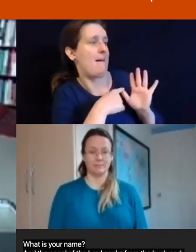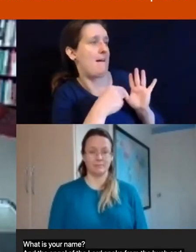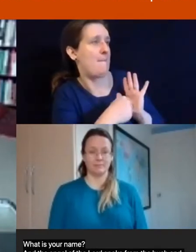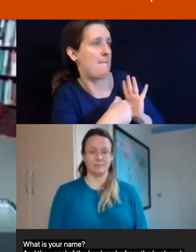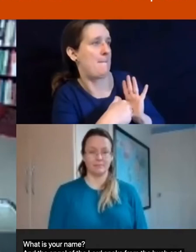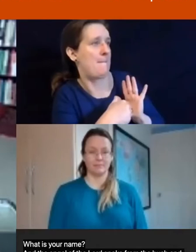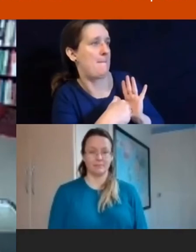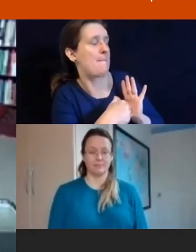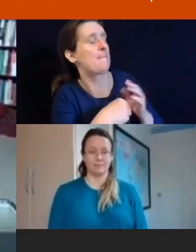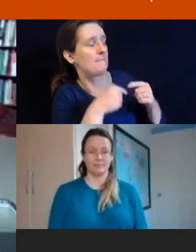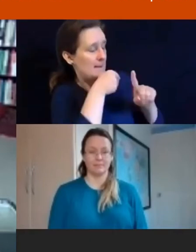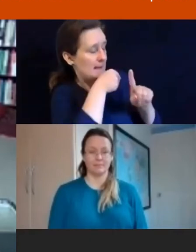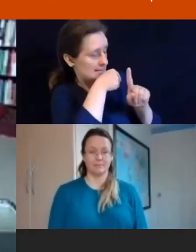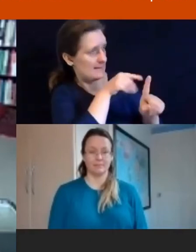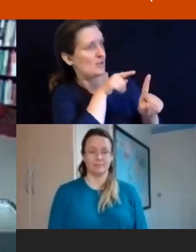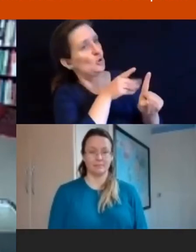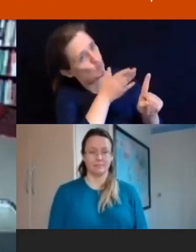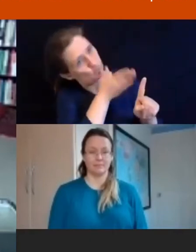sent you to them.